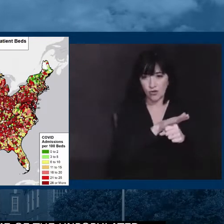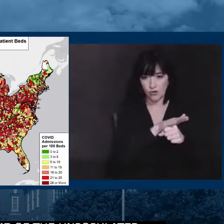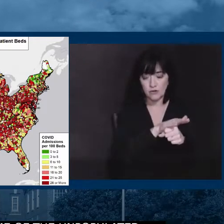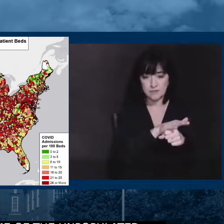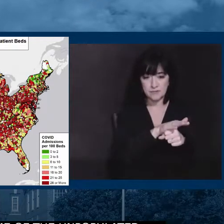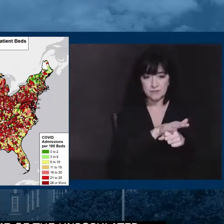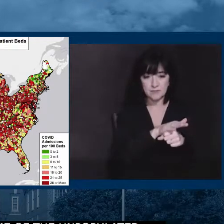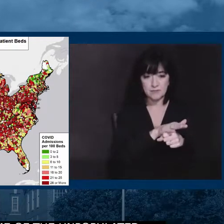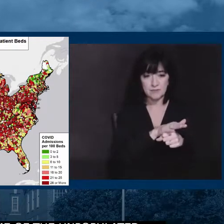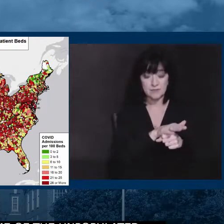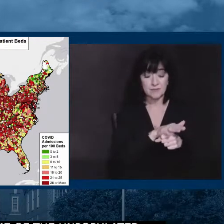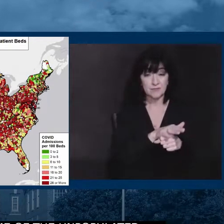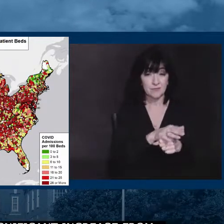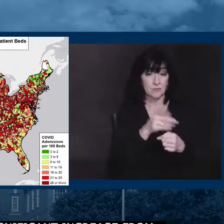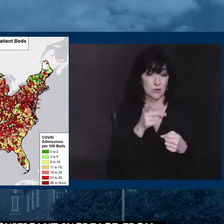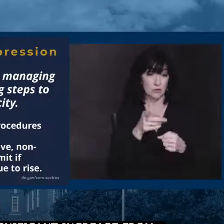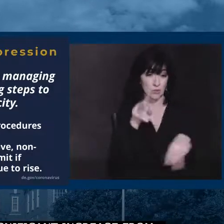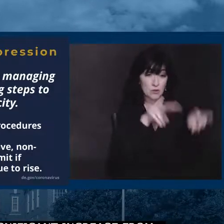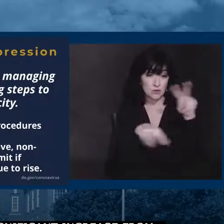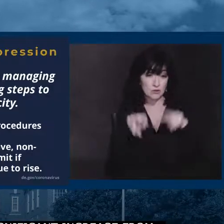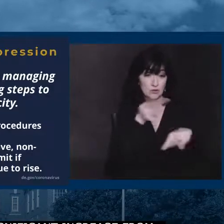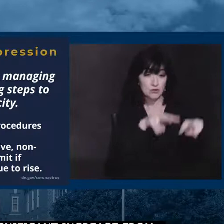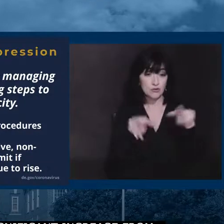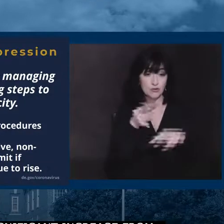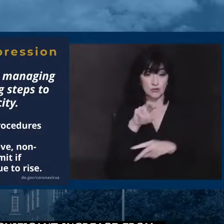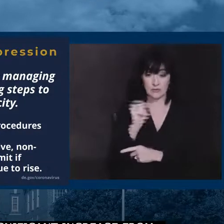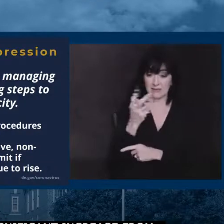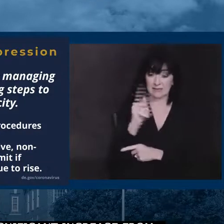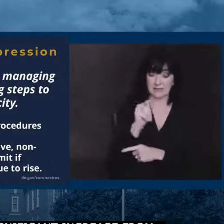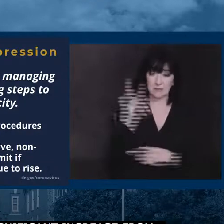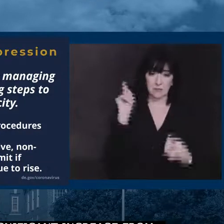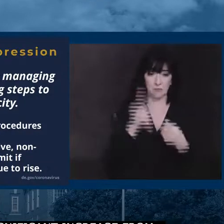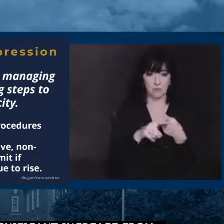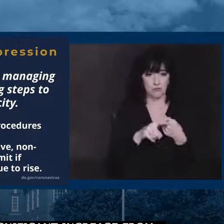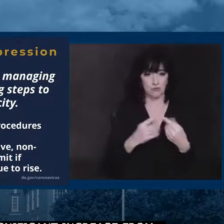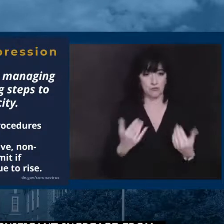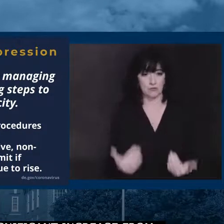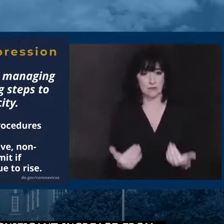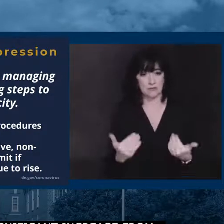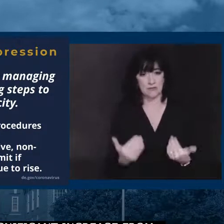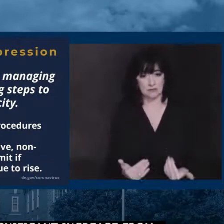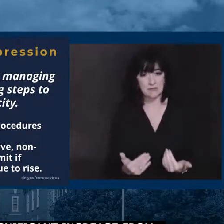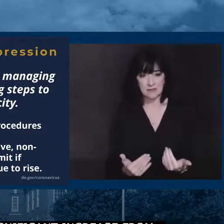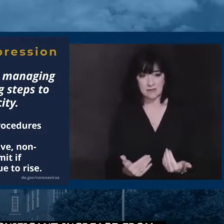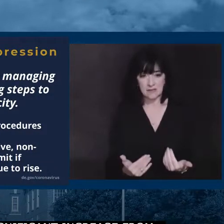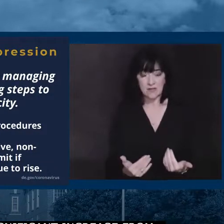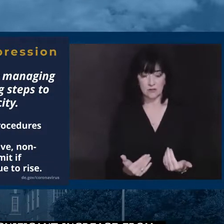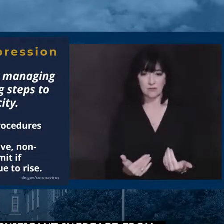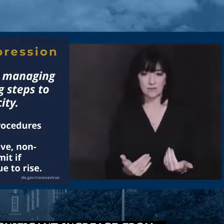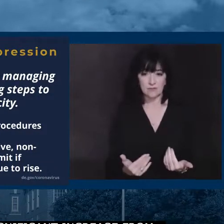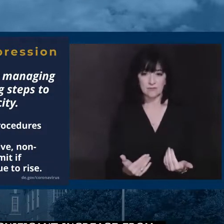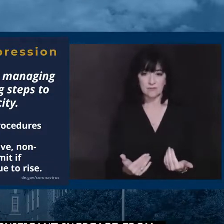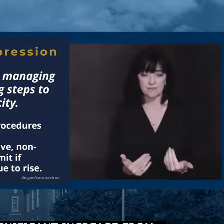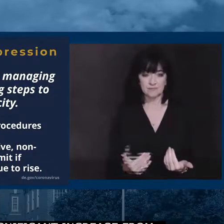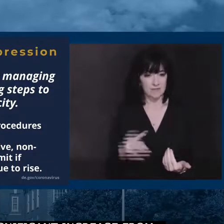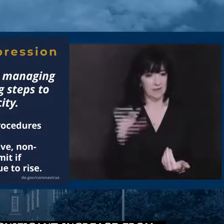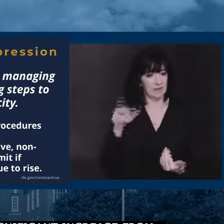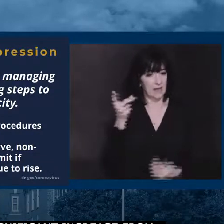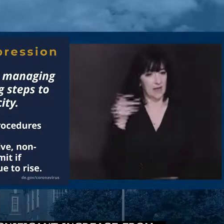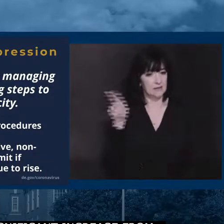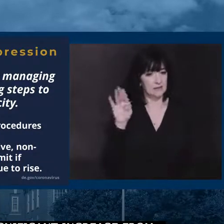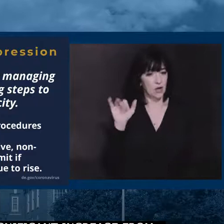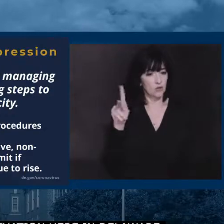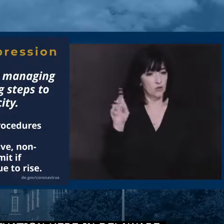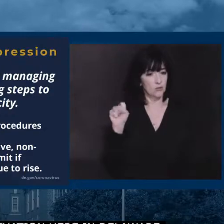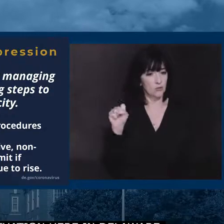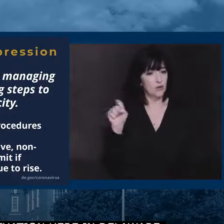to current to our situation here in Delaware in December. And it's a good way that Dr. Birx used to